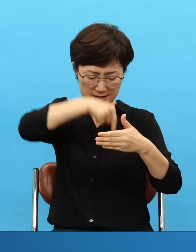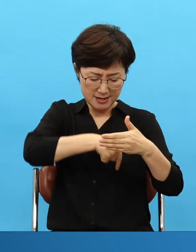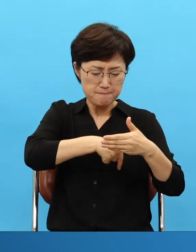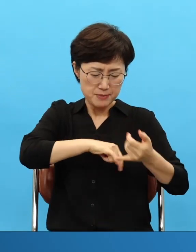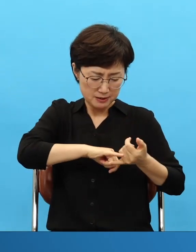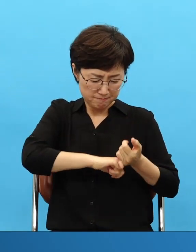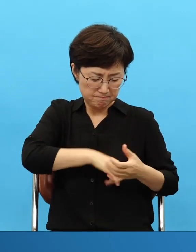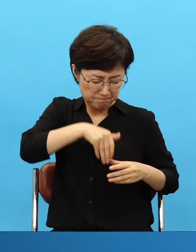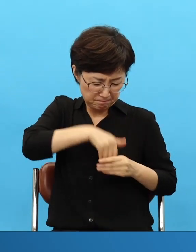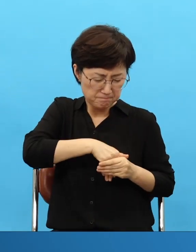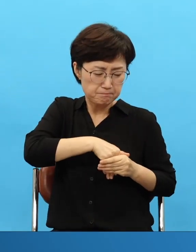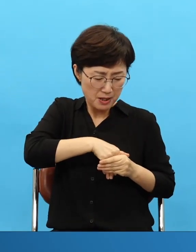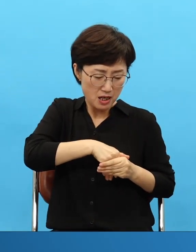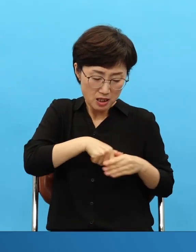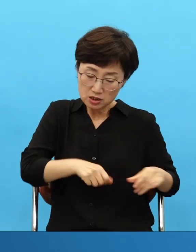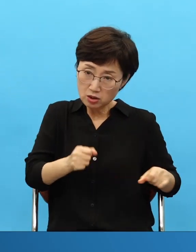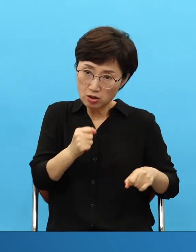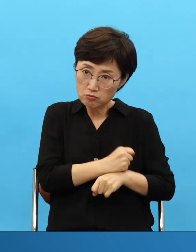it?